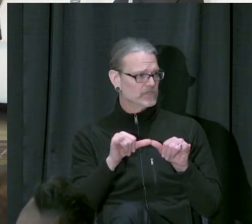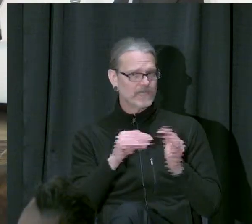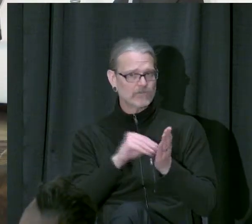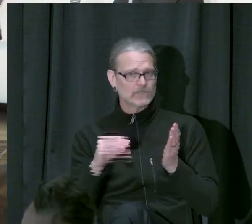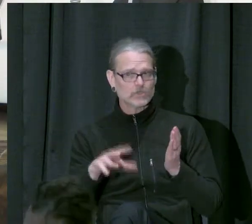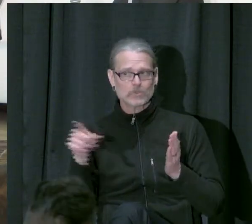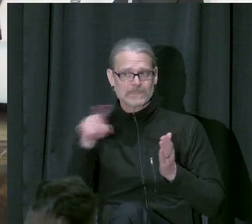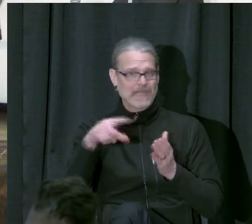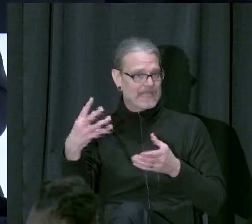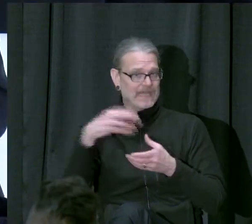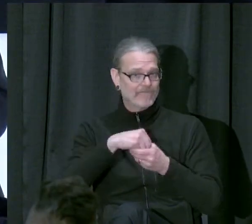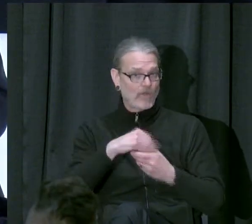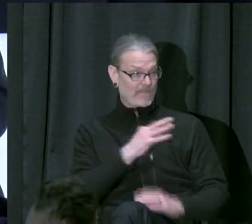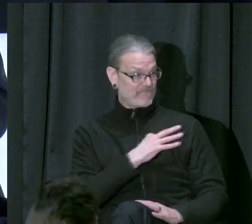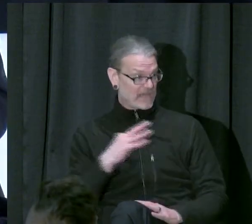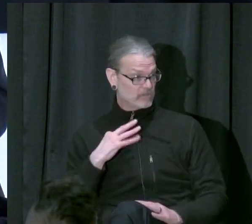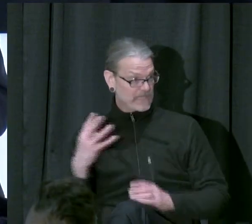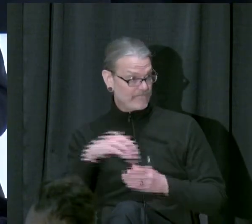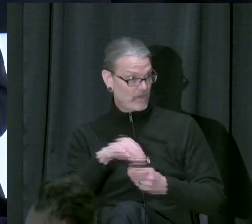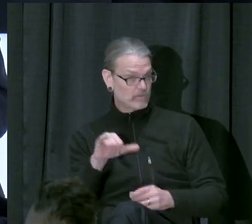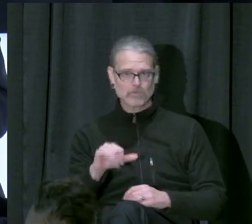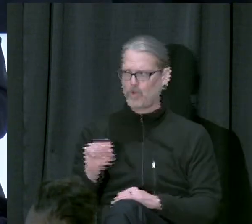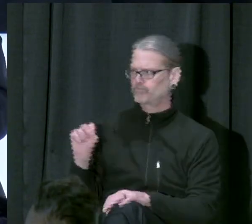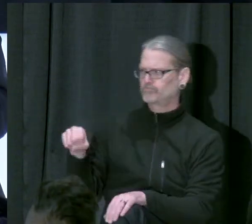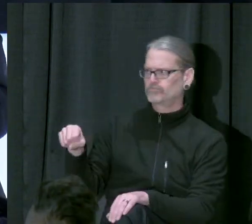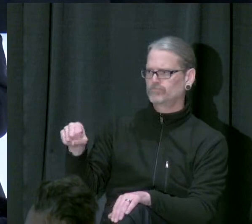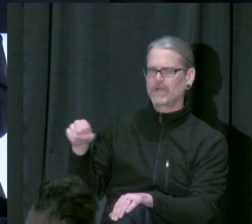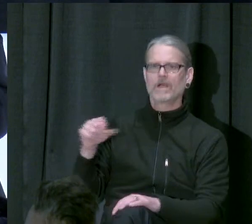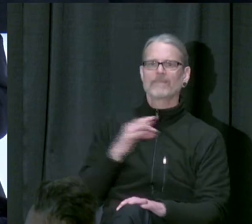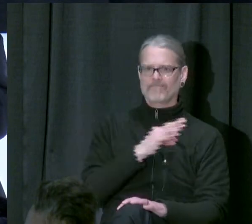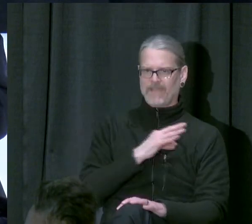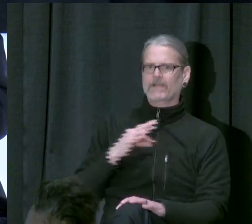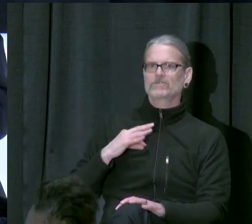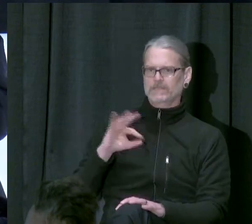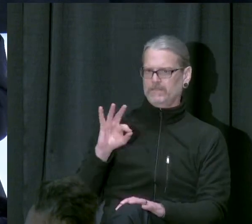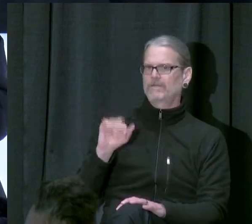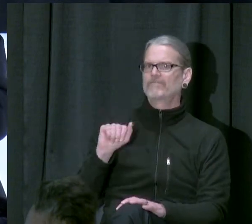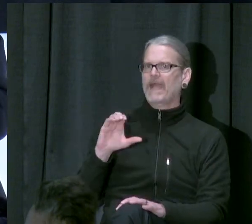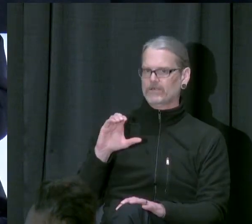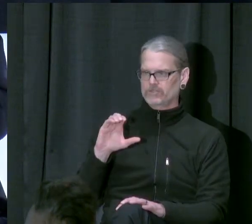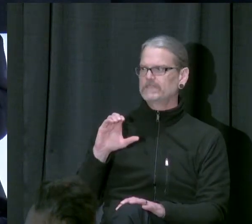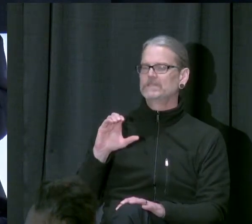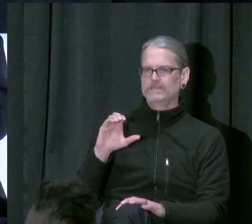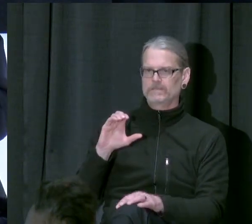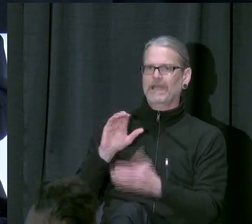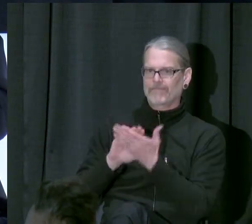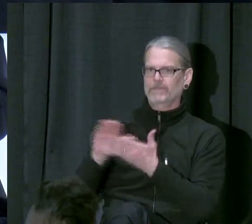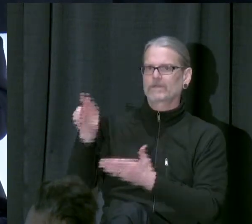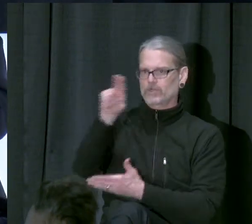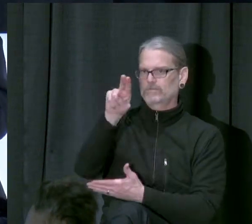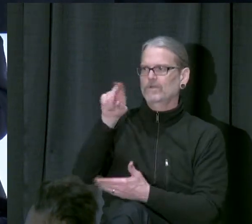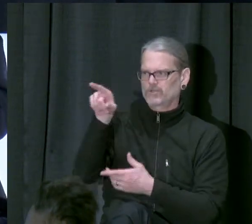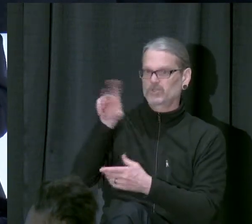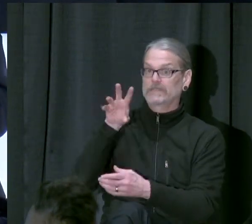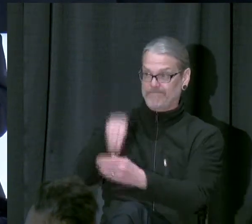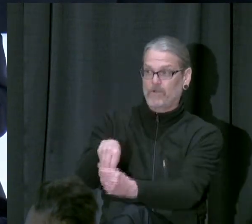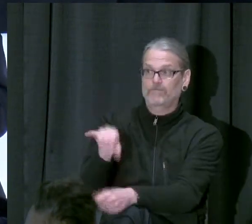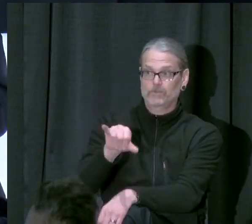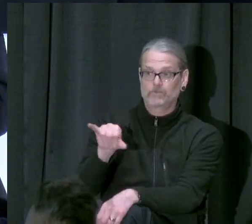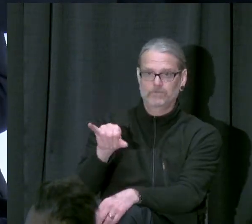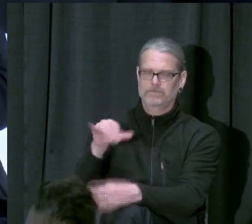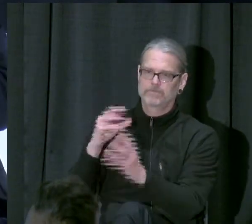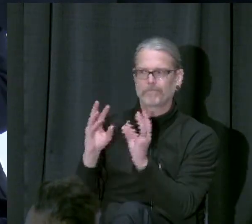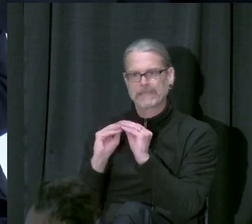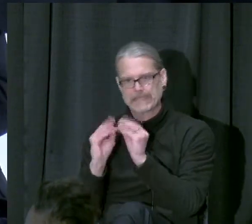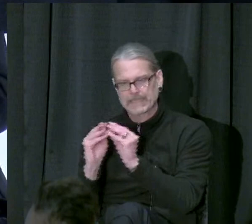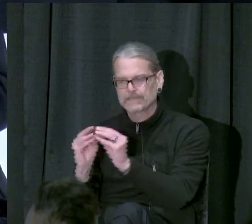involved with the project too? Yeah, they're very involved. The faculty are right there. They have regular meetings, and